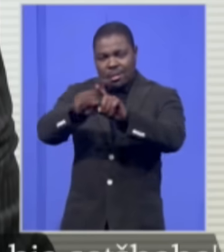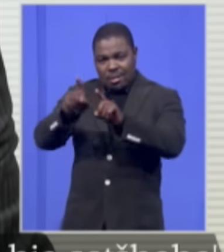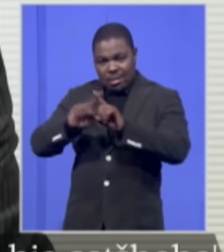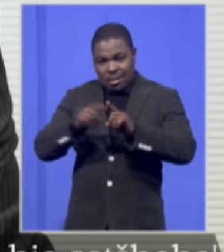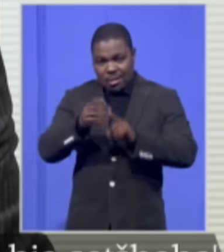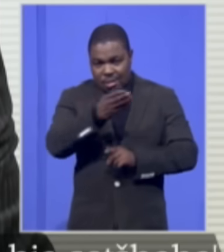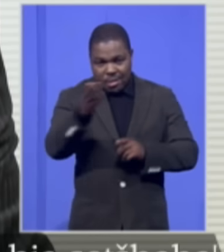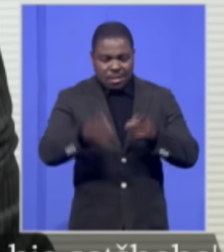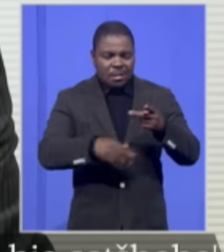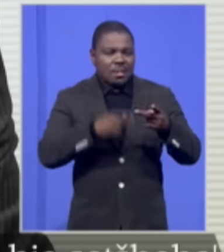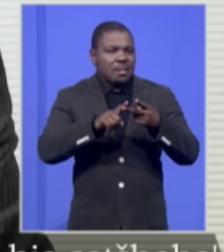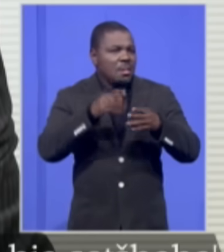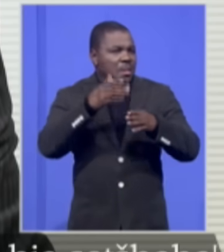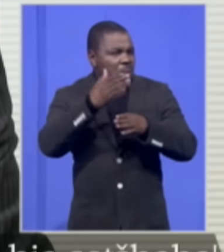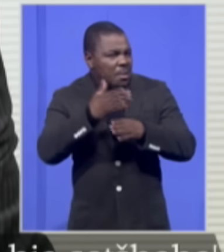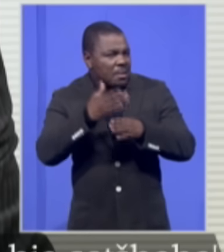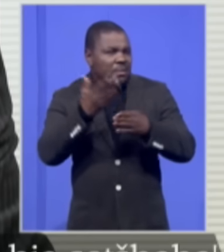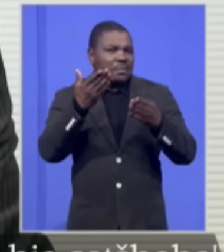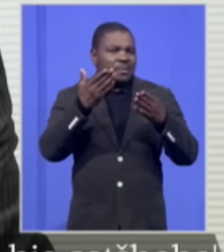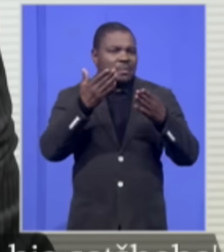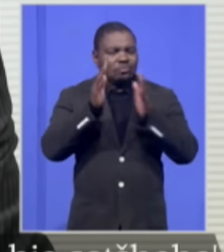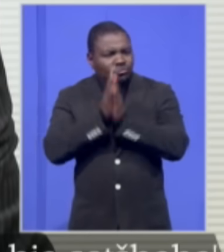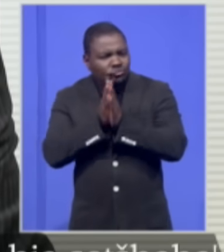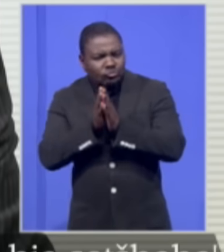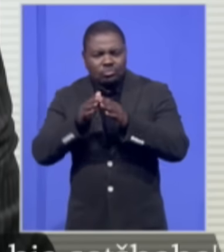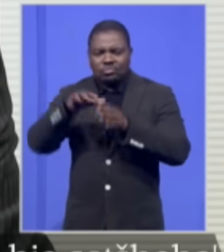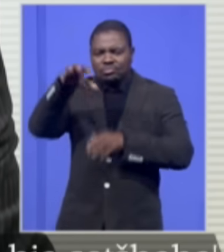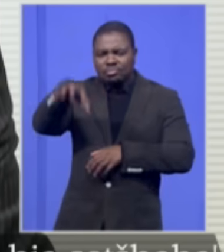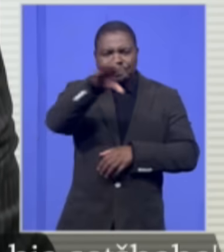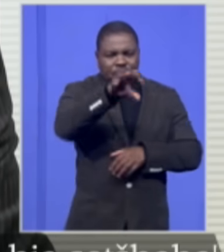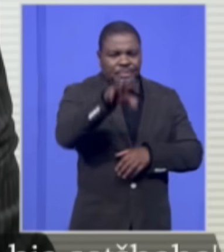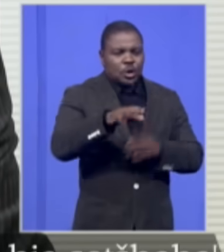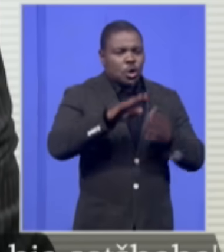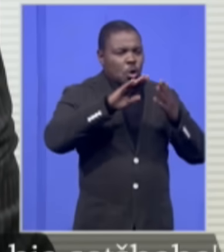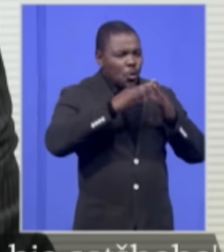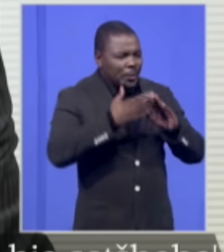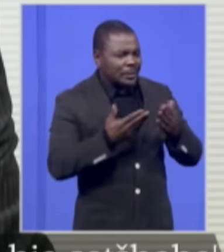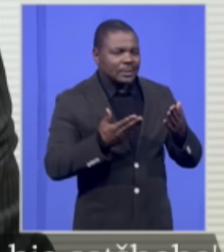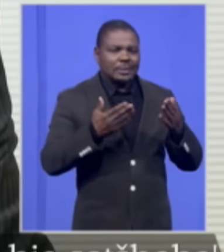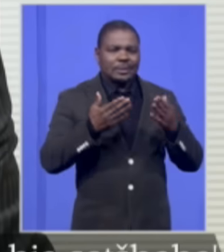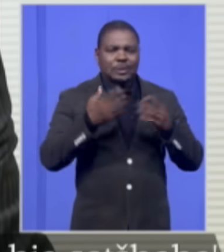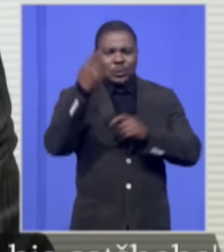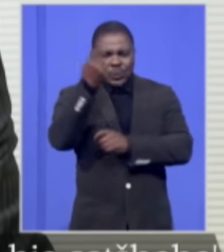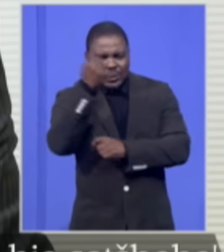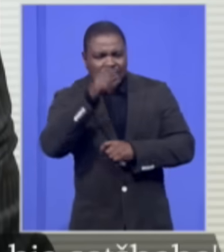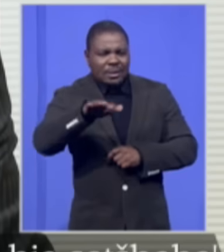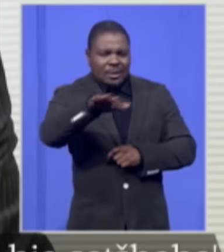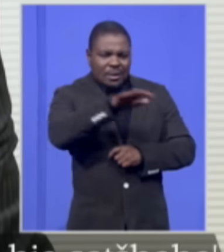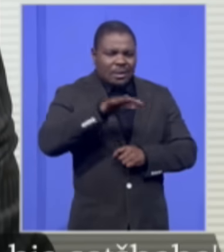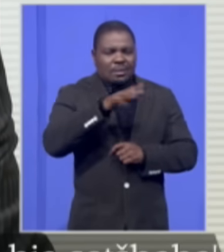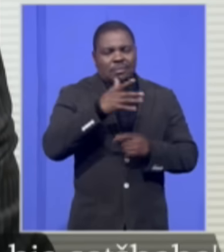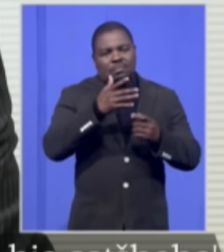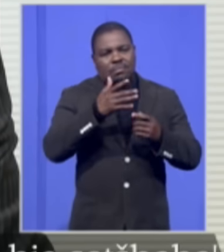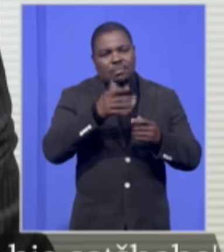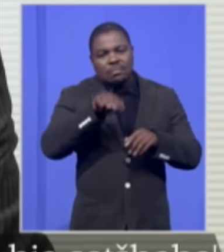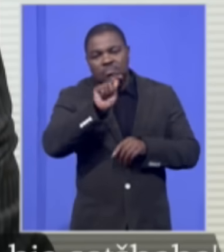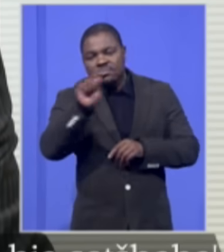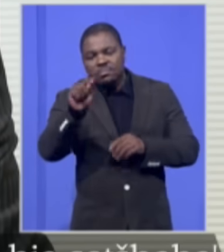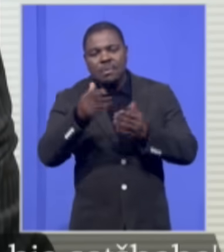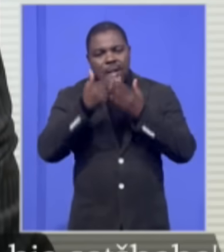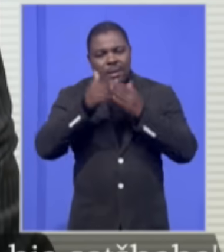in their workplaces and places of worship, communities, villages, and sites of learning,